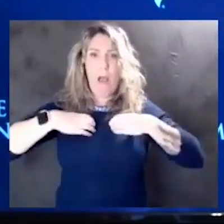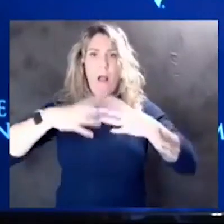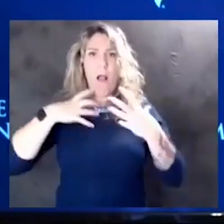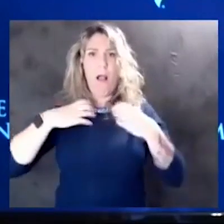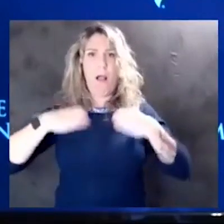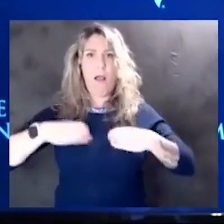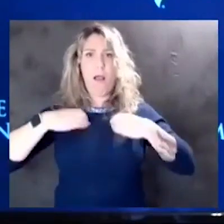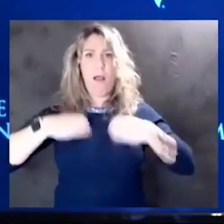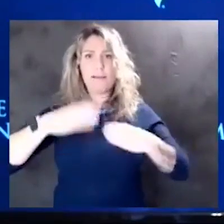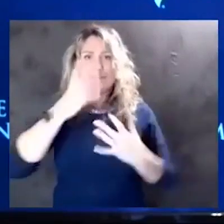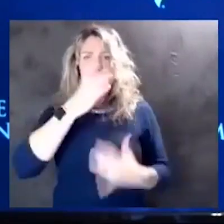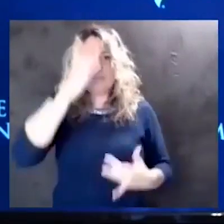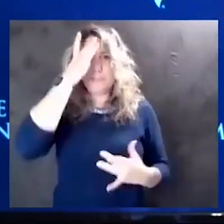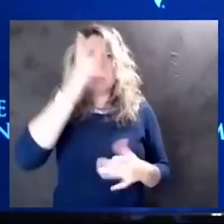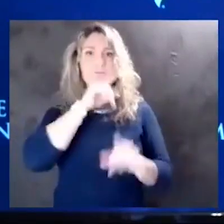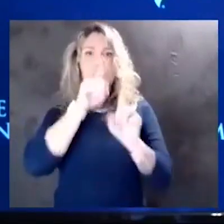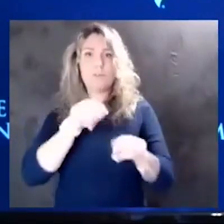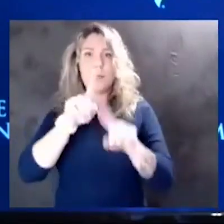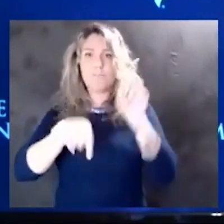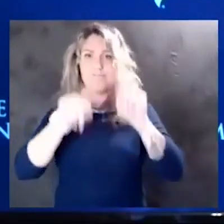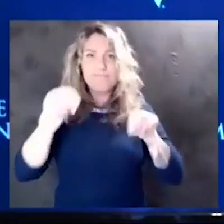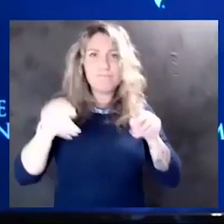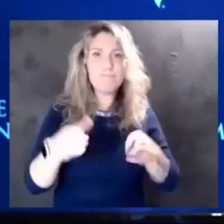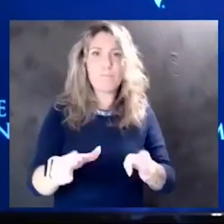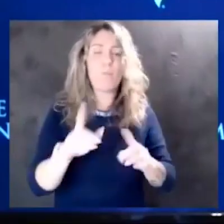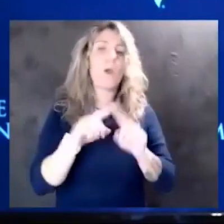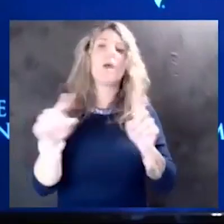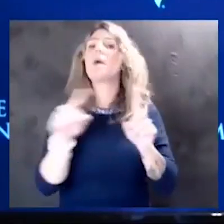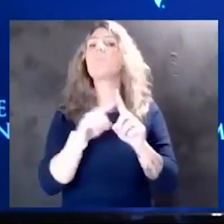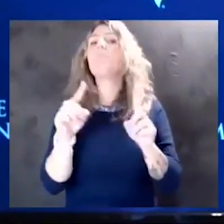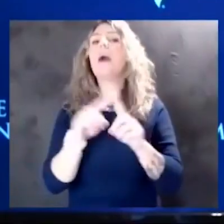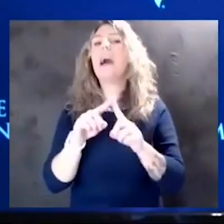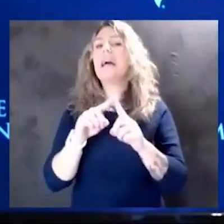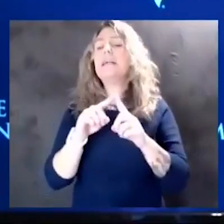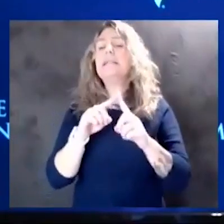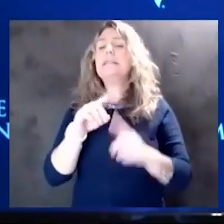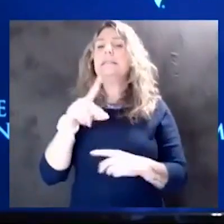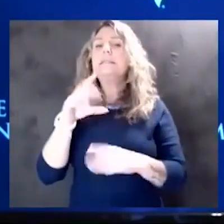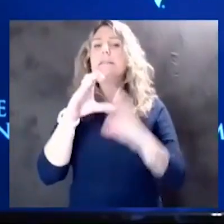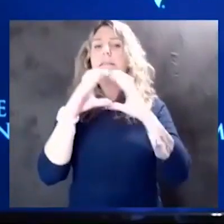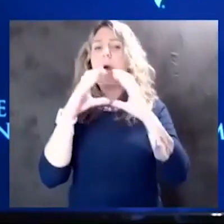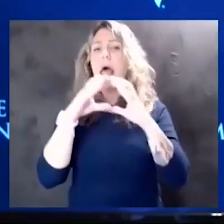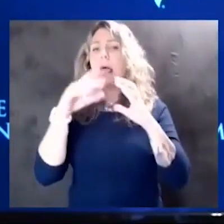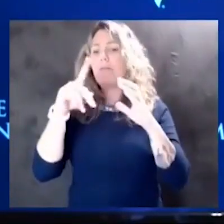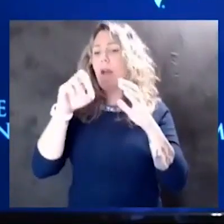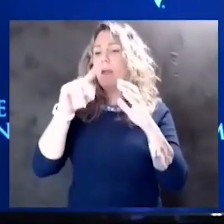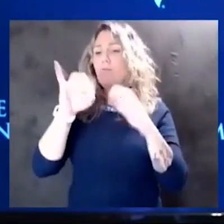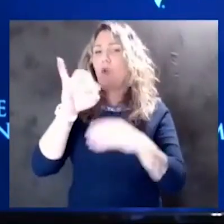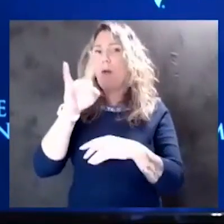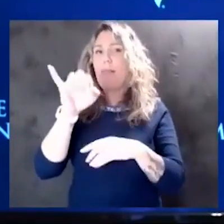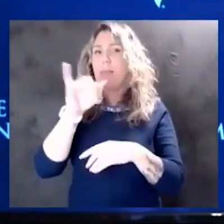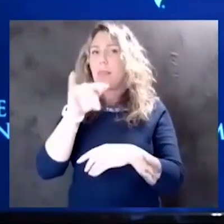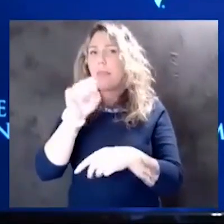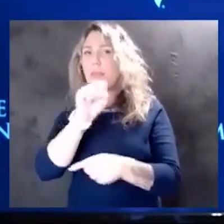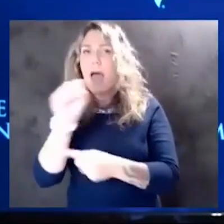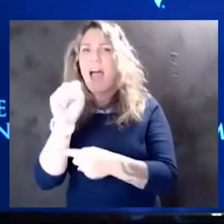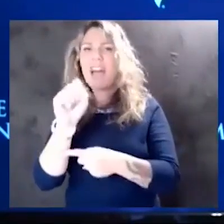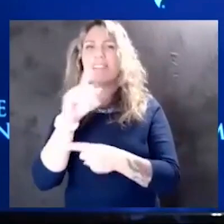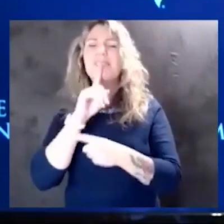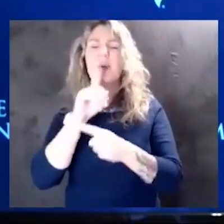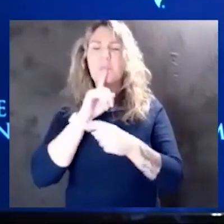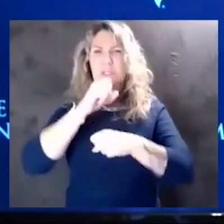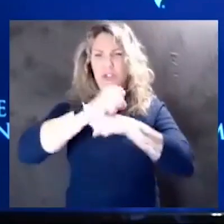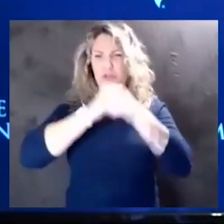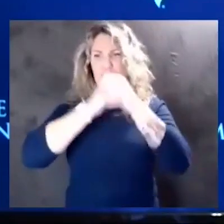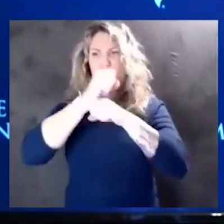one of the things it does is recruit a type of cell called a fibroblast. And fibroblasts come in, they try to restructure the lung to help prevent further infection, but